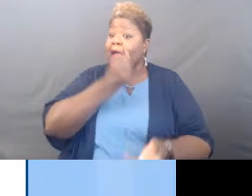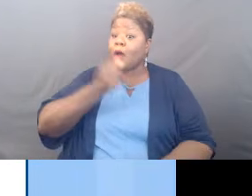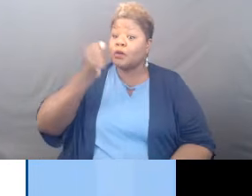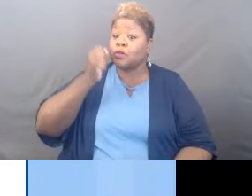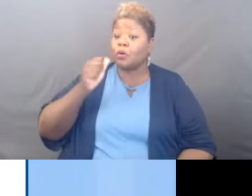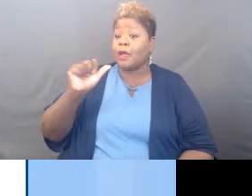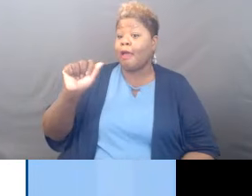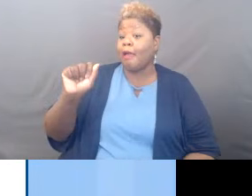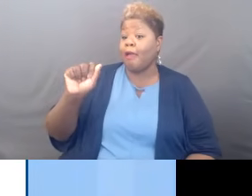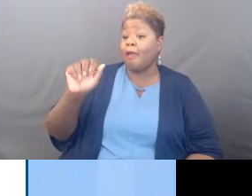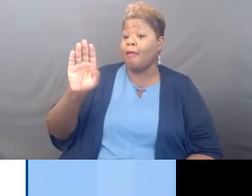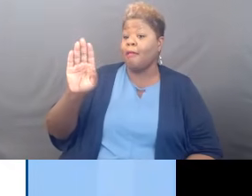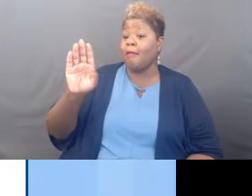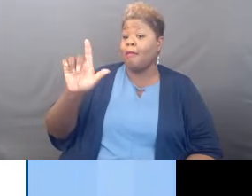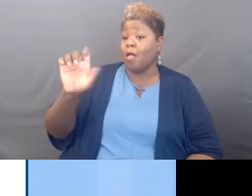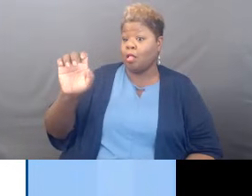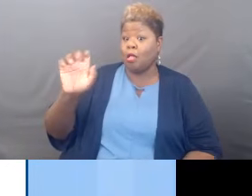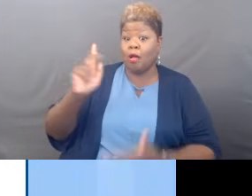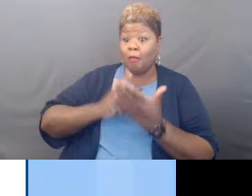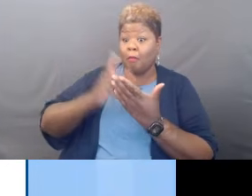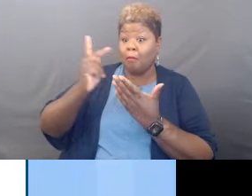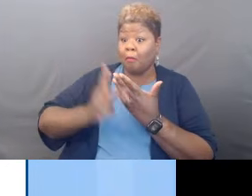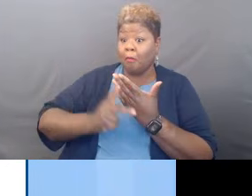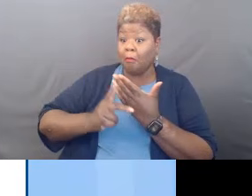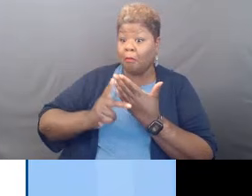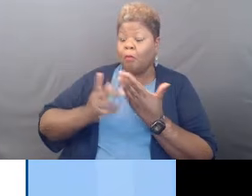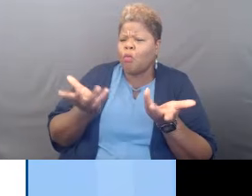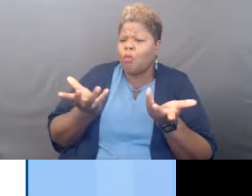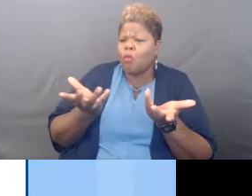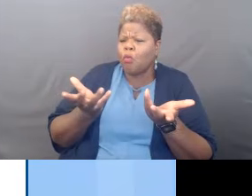Arizona's ABLE plan. What exactly is